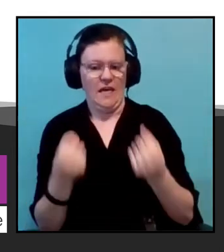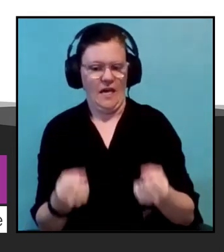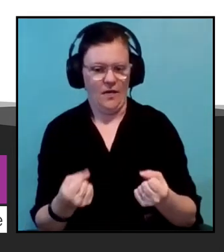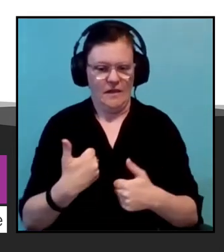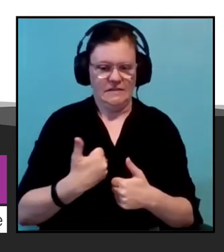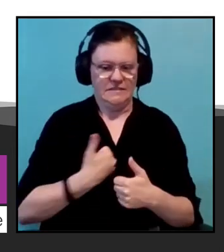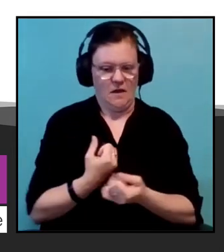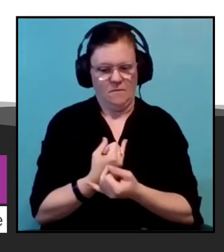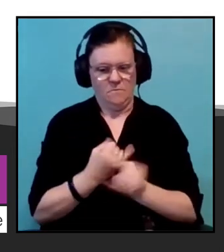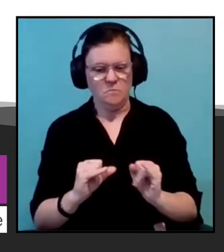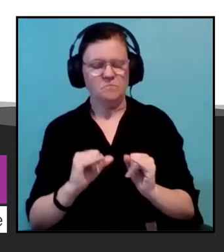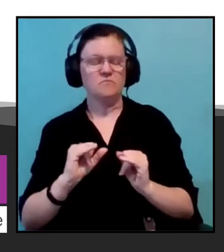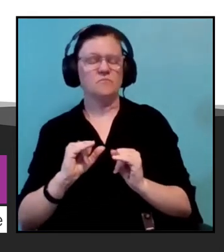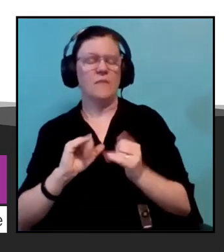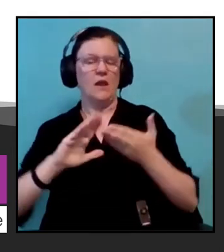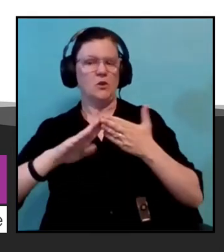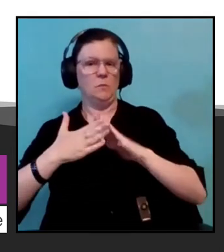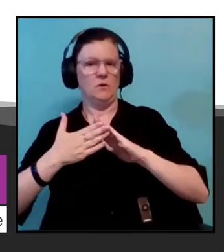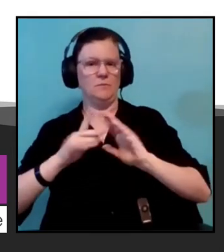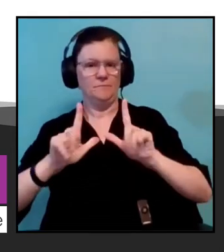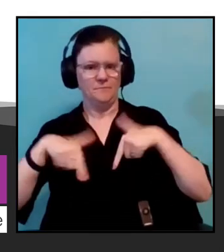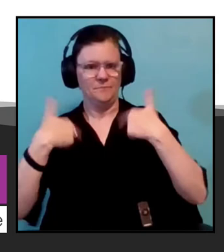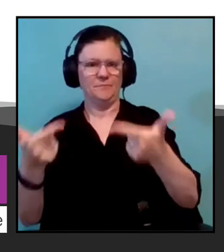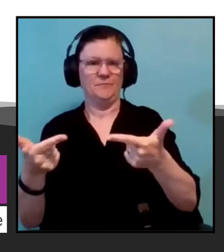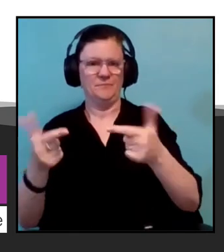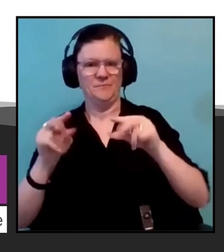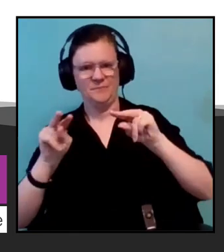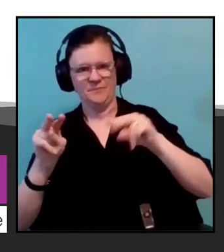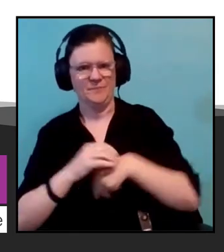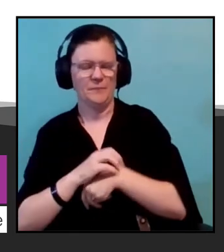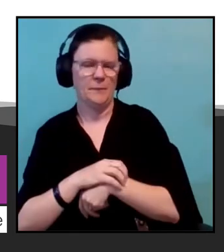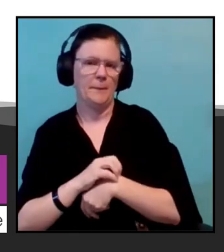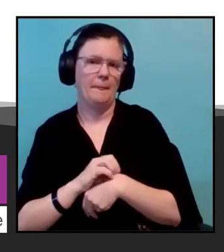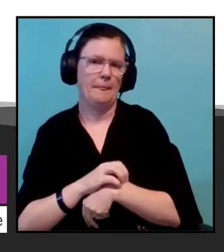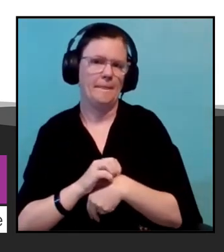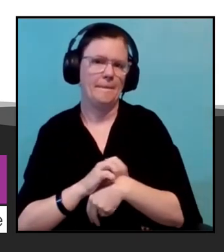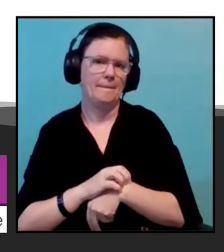selfhood, and community. And the floor is y'all's, and I'm looking forward to hearing from you.